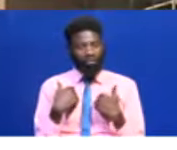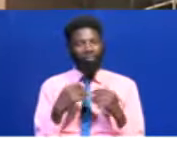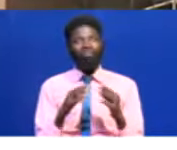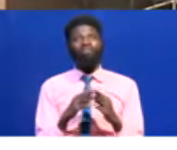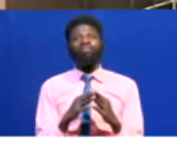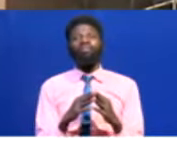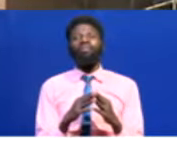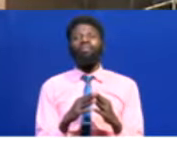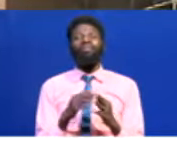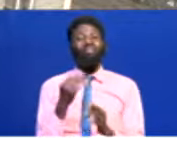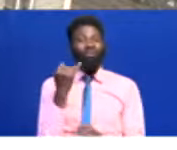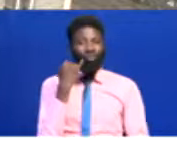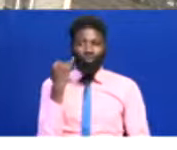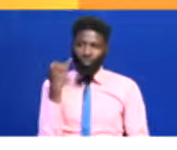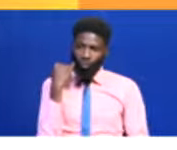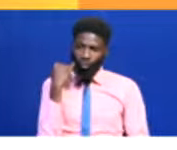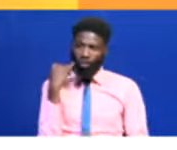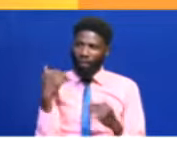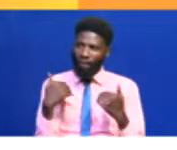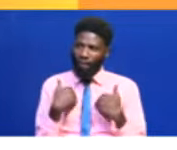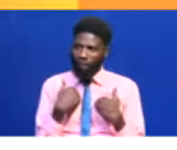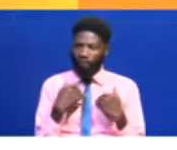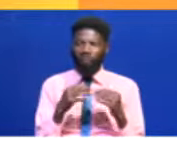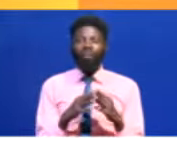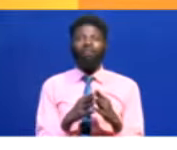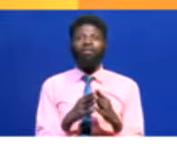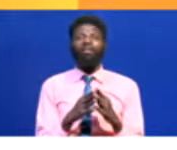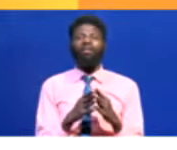have Nakuru,